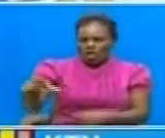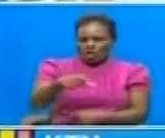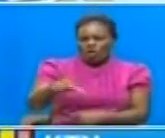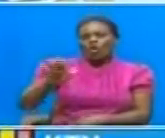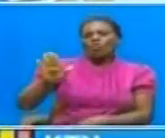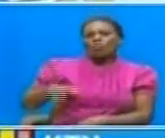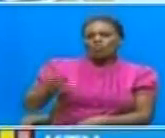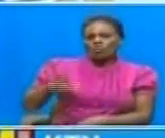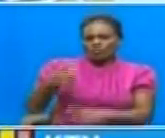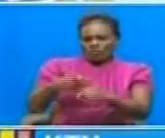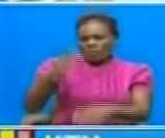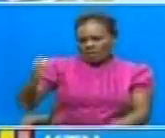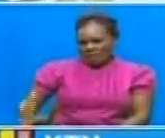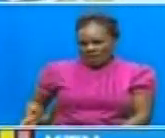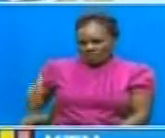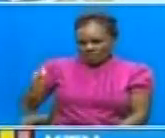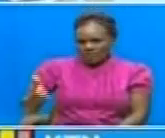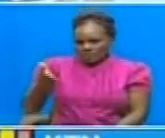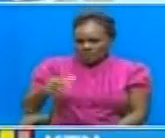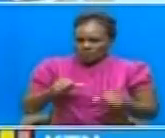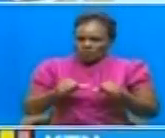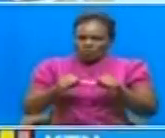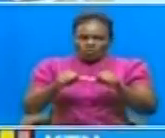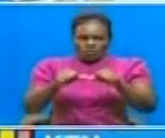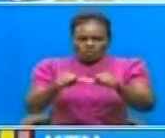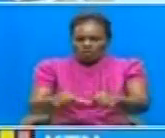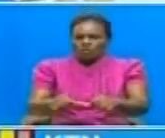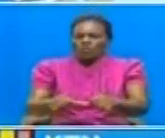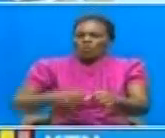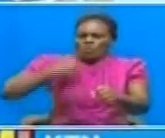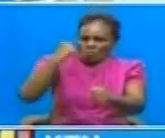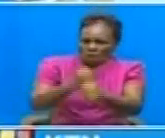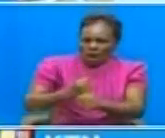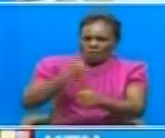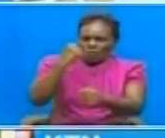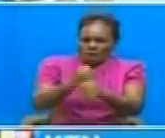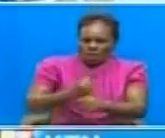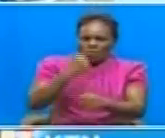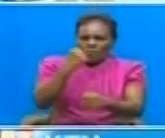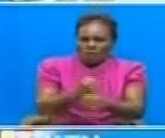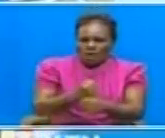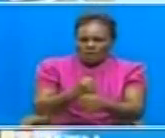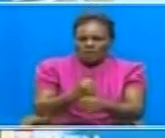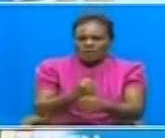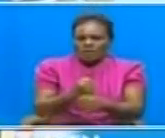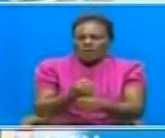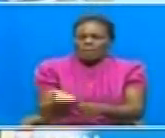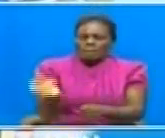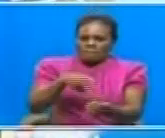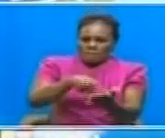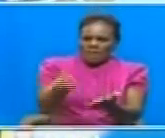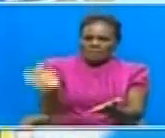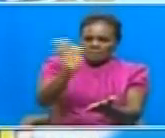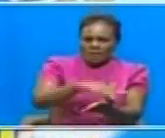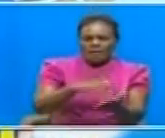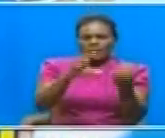woman from Naivasha, who has consistently plowed back of her all her proceeds into the company for